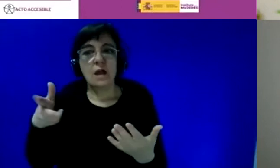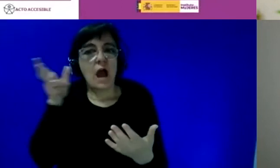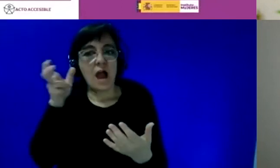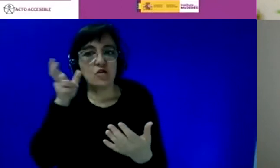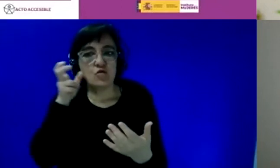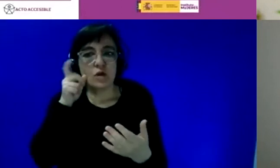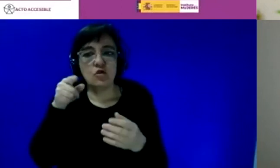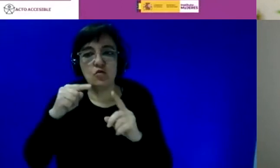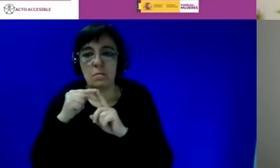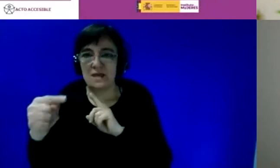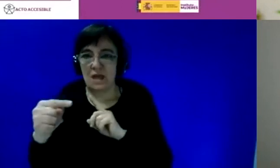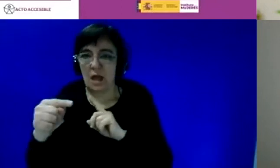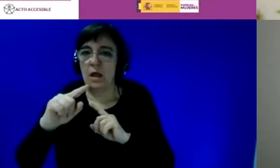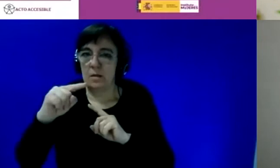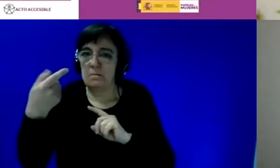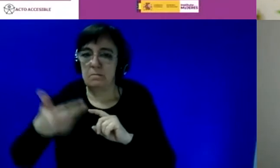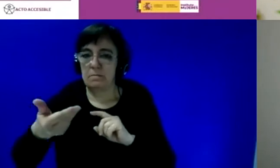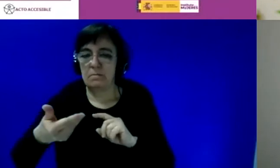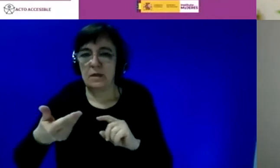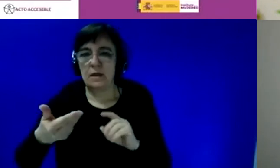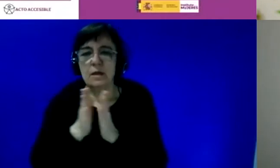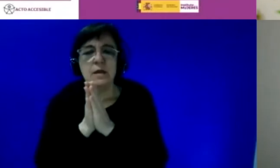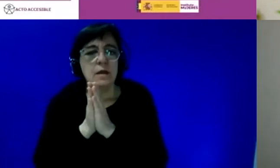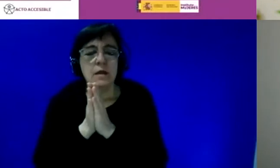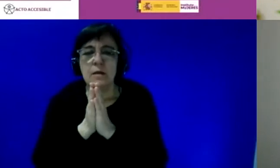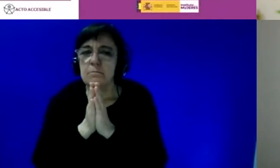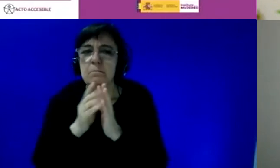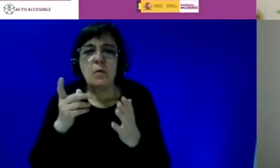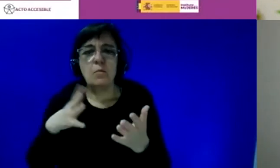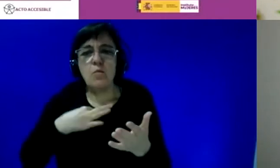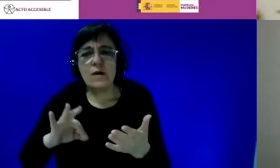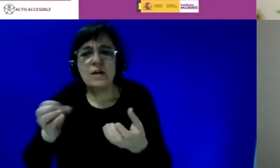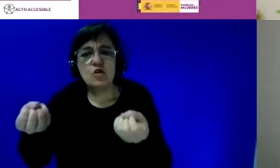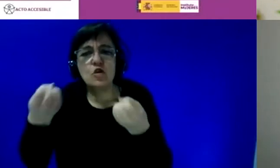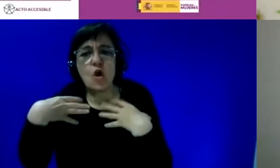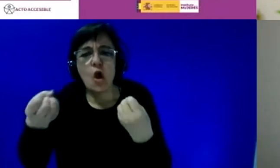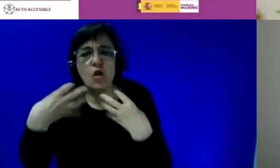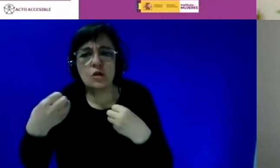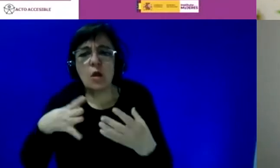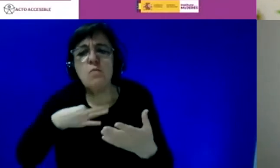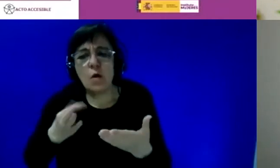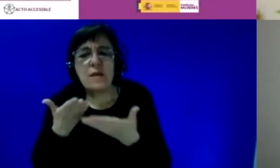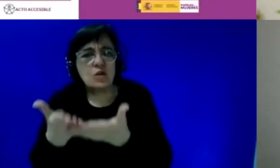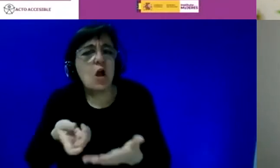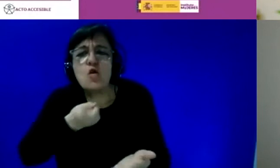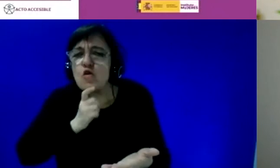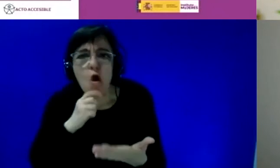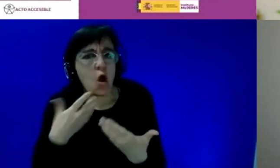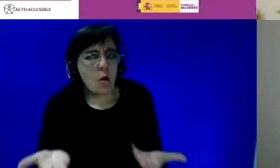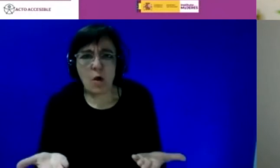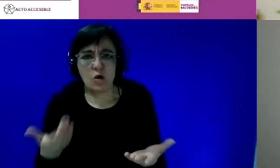can tell us how we can help you as DPOs, Organization of People